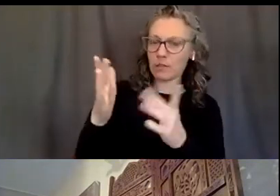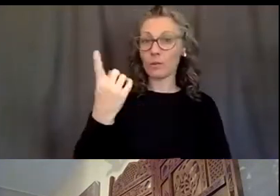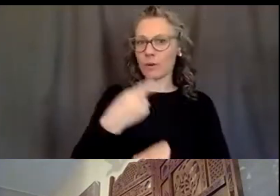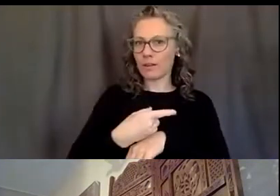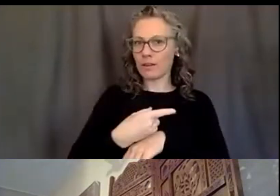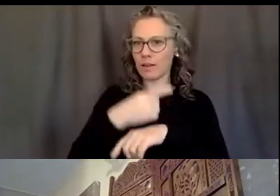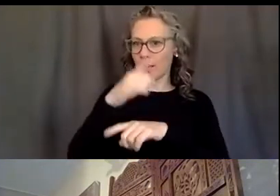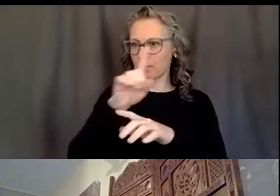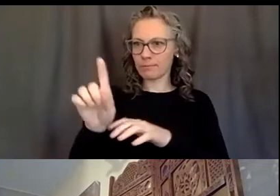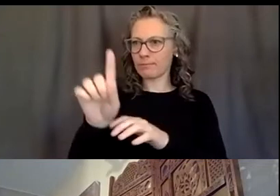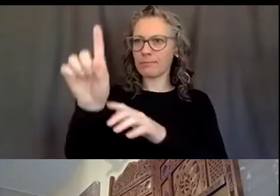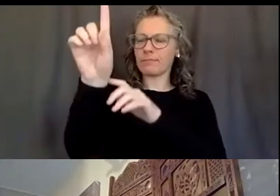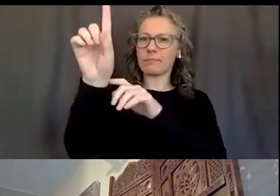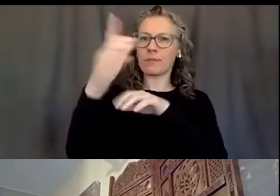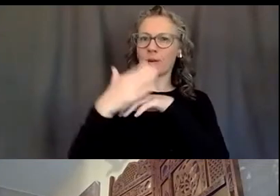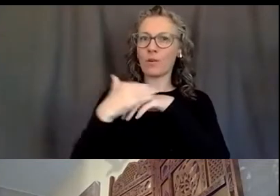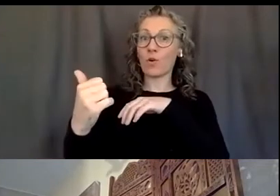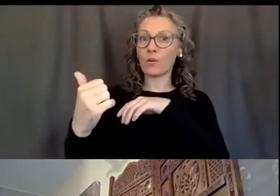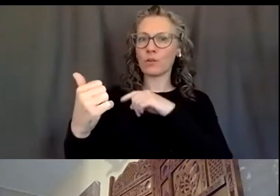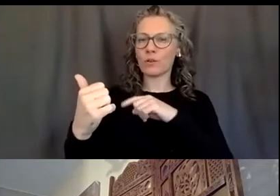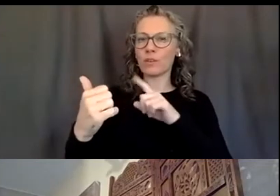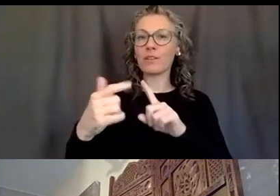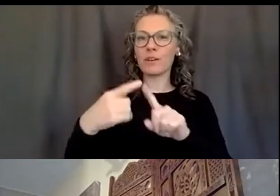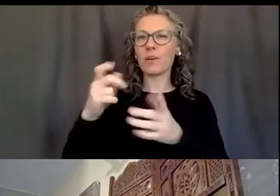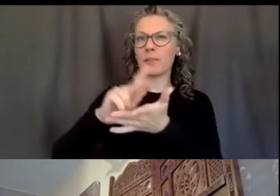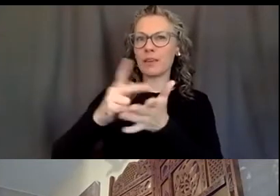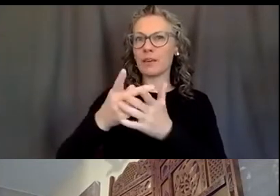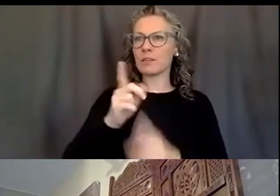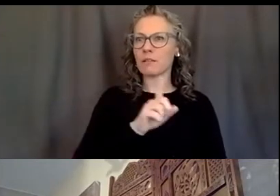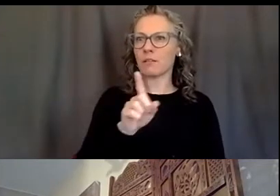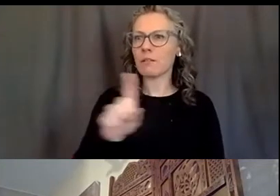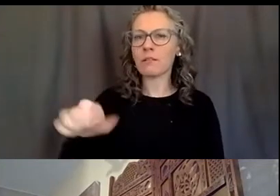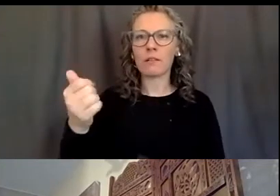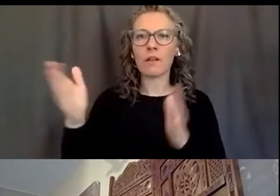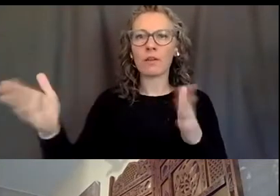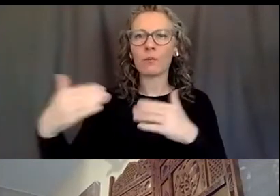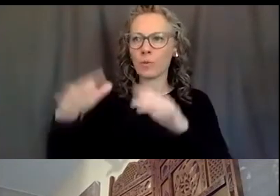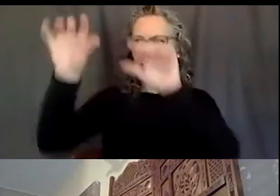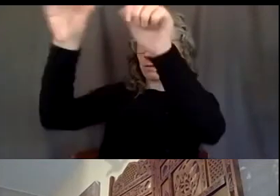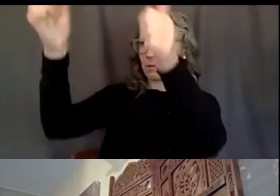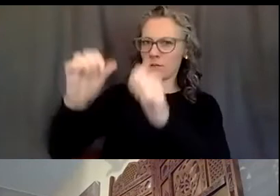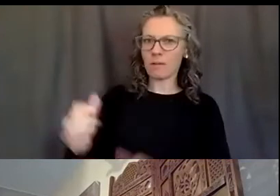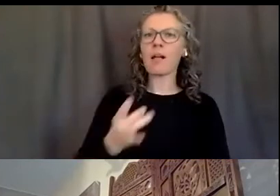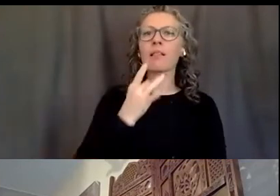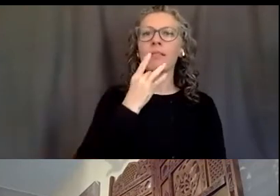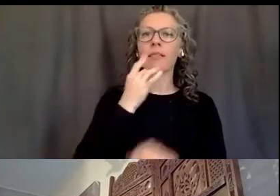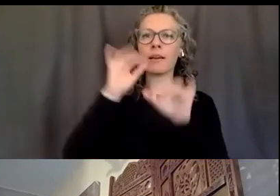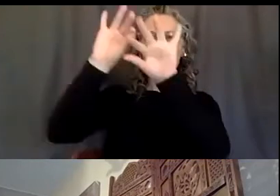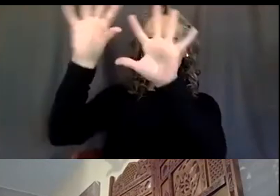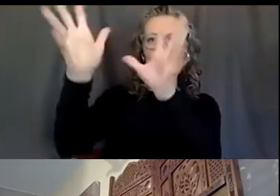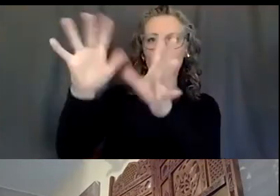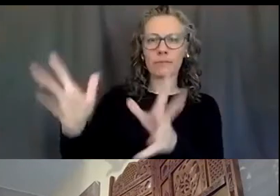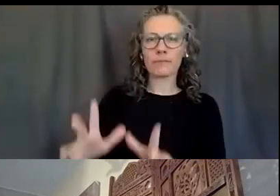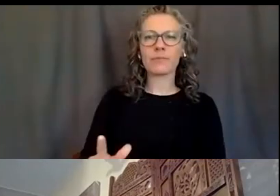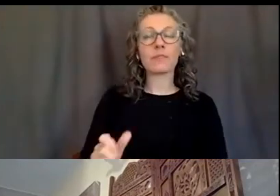apparition came to her, called her from the kitchen into another room, and it was this figure made of light, and it was an